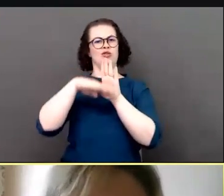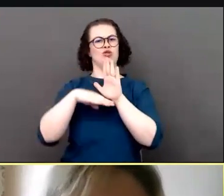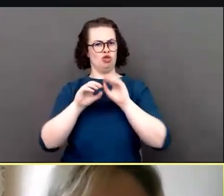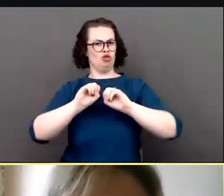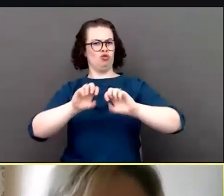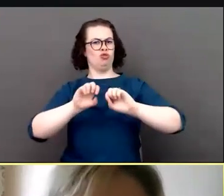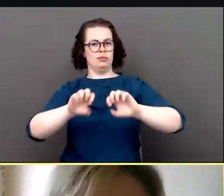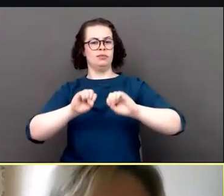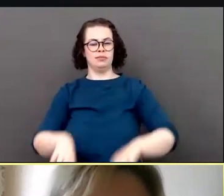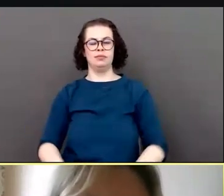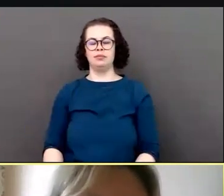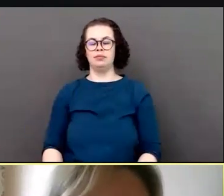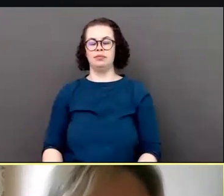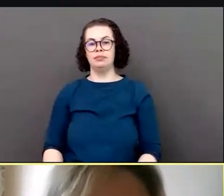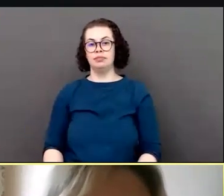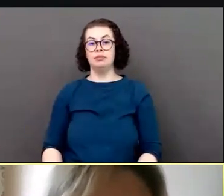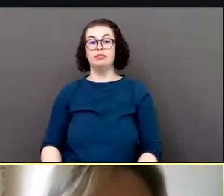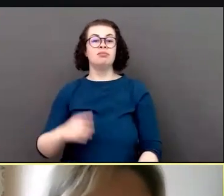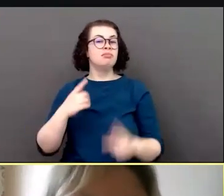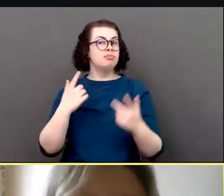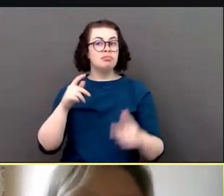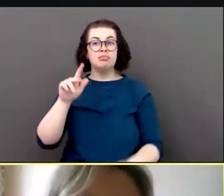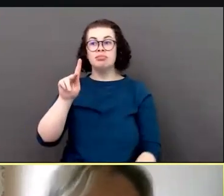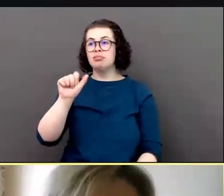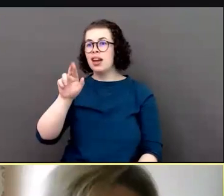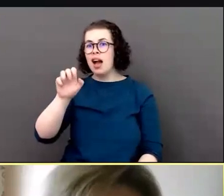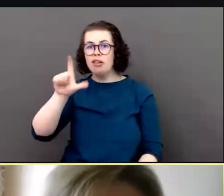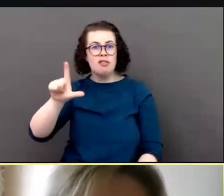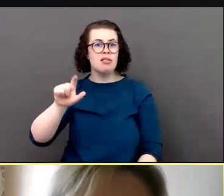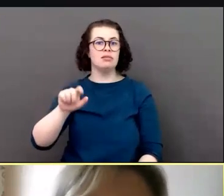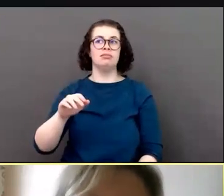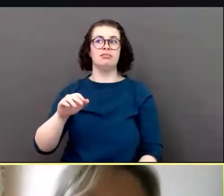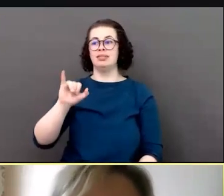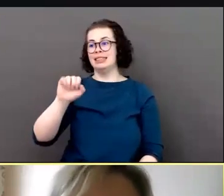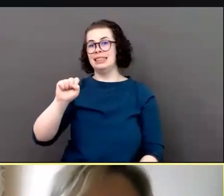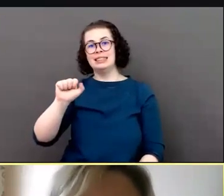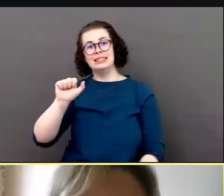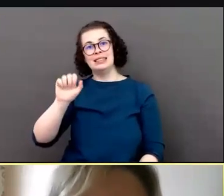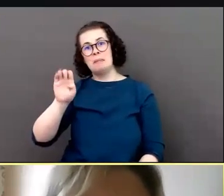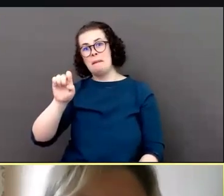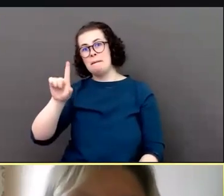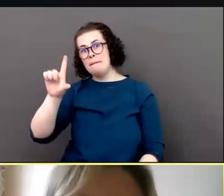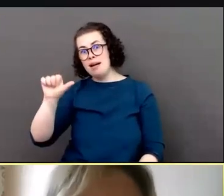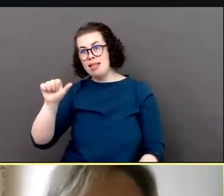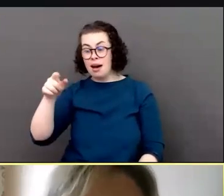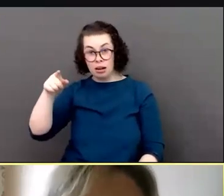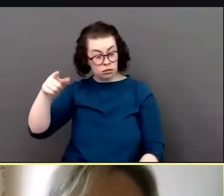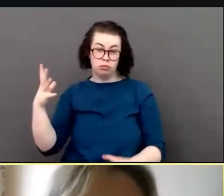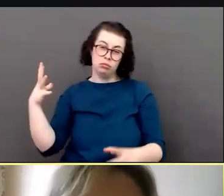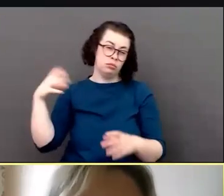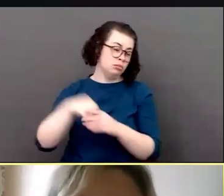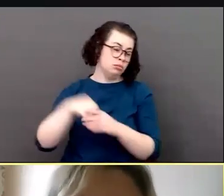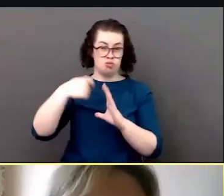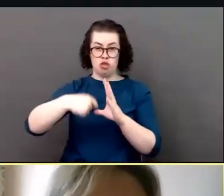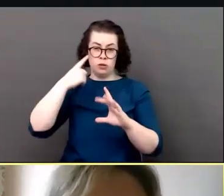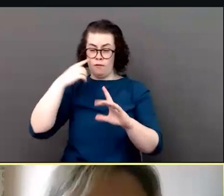part of the project team, Carol, Isabella, and we are again very proud to have been involved and contributed